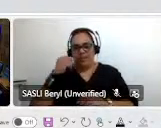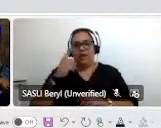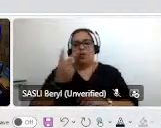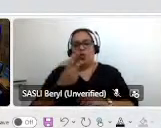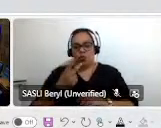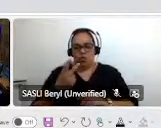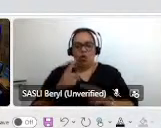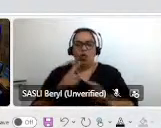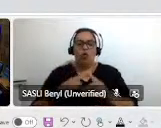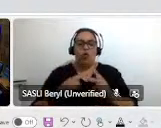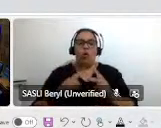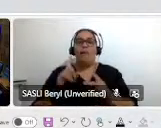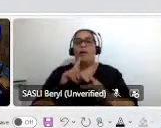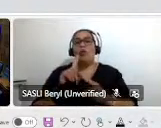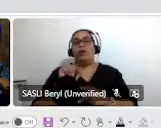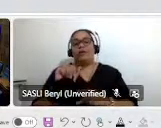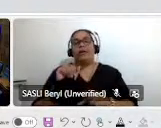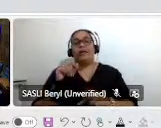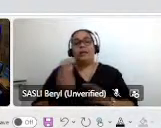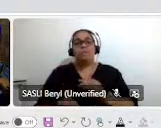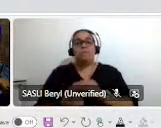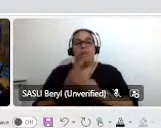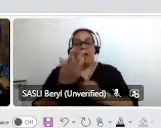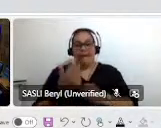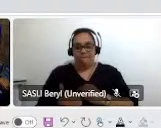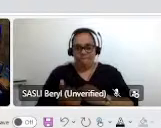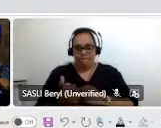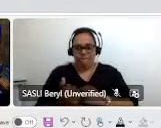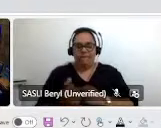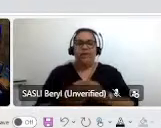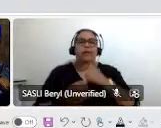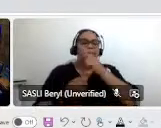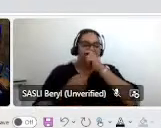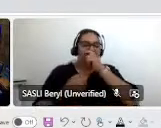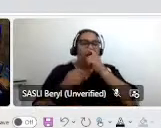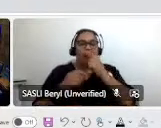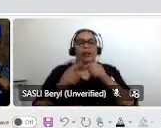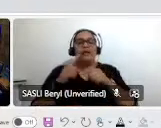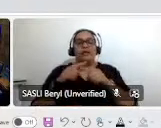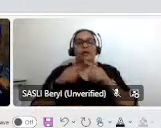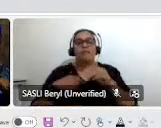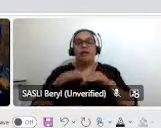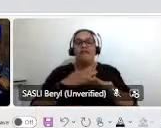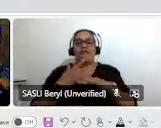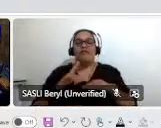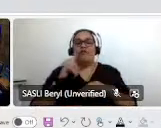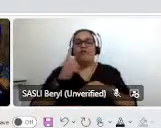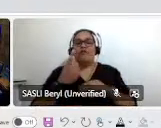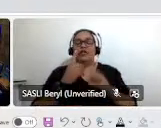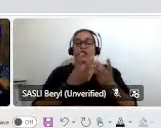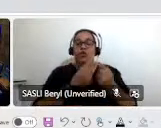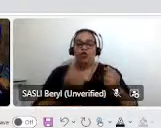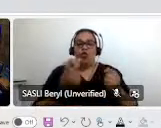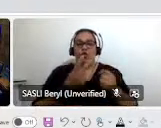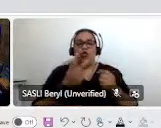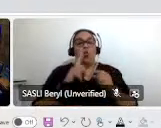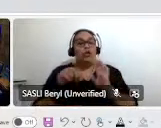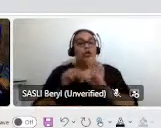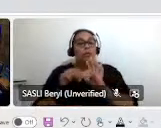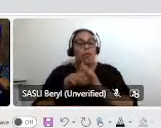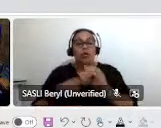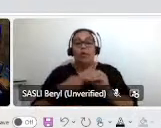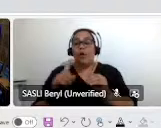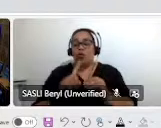well that came up. And then I covered in the first resolution also the importance